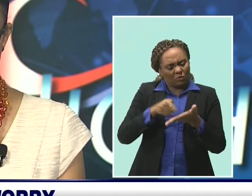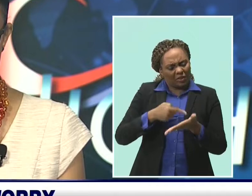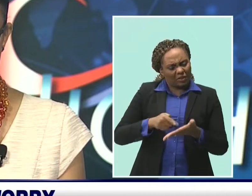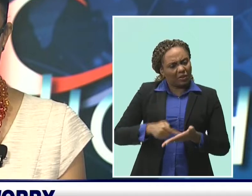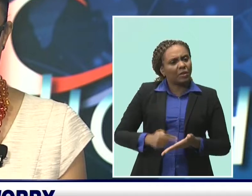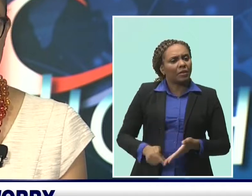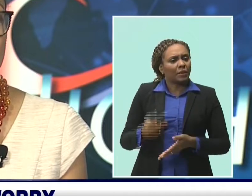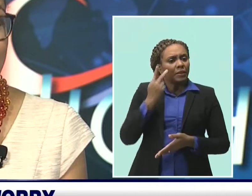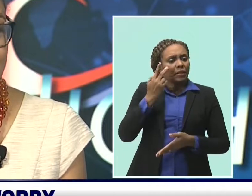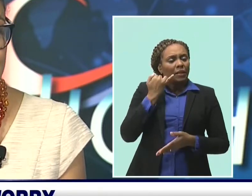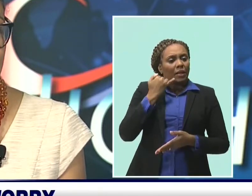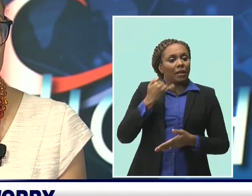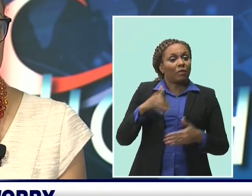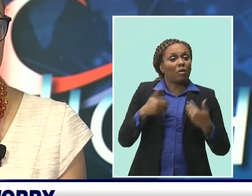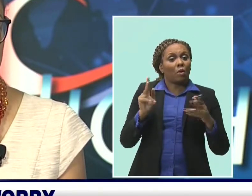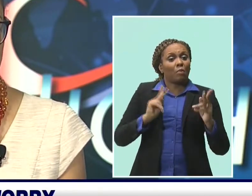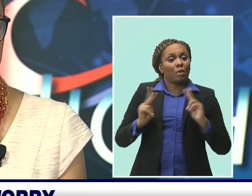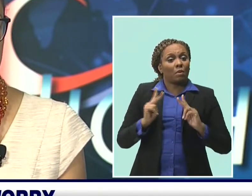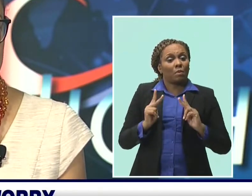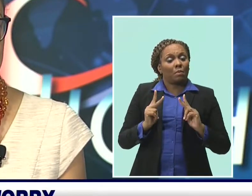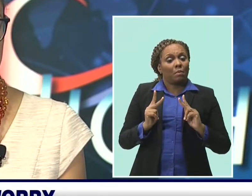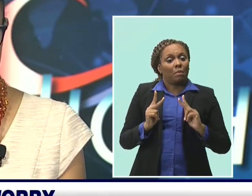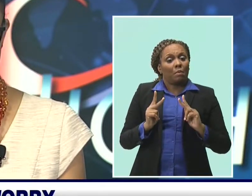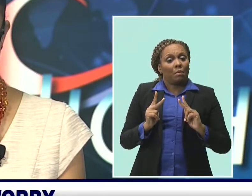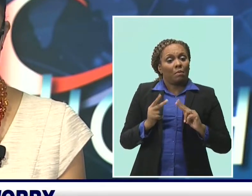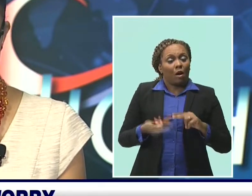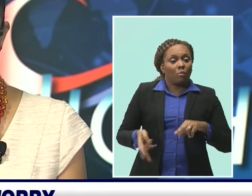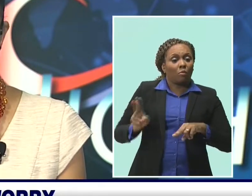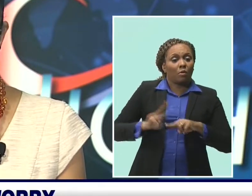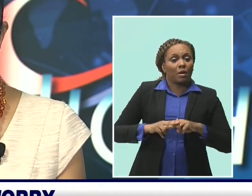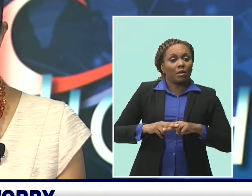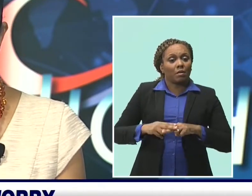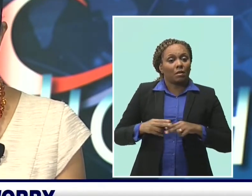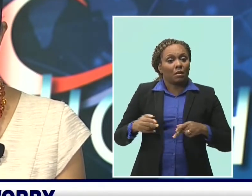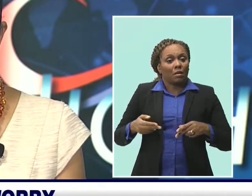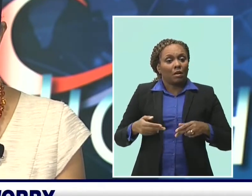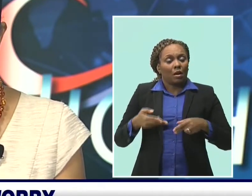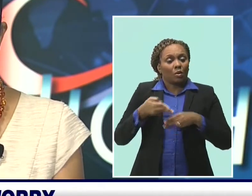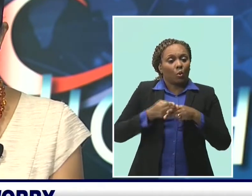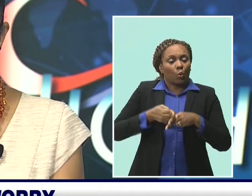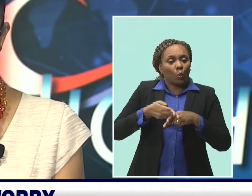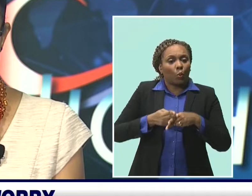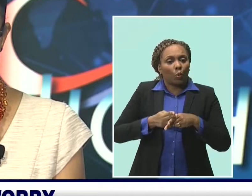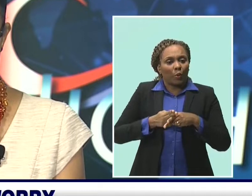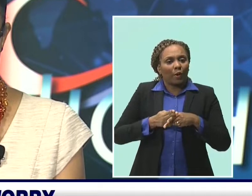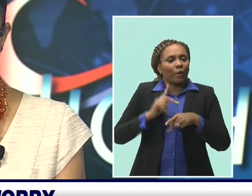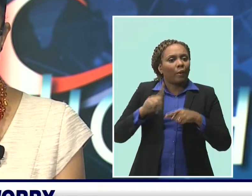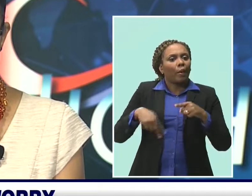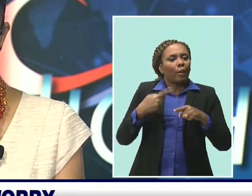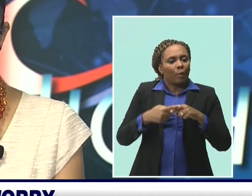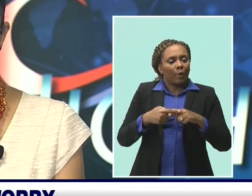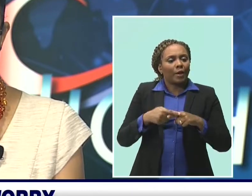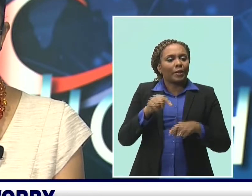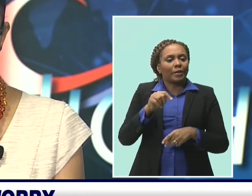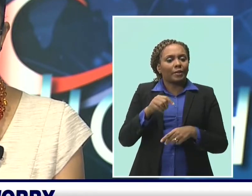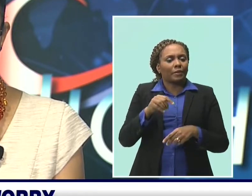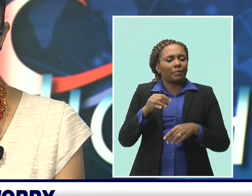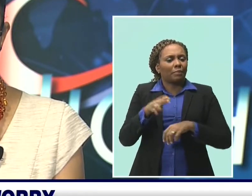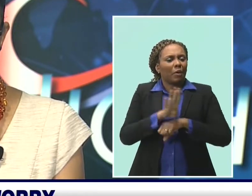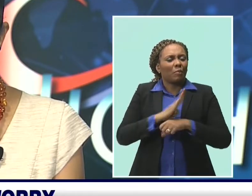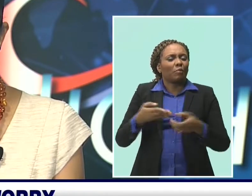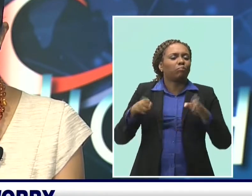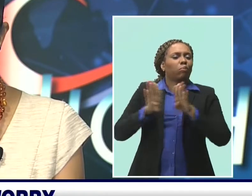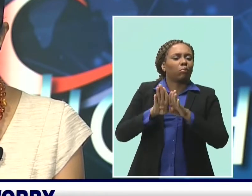in Barbados have gained weight during the COVID-19 pandemic. This was revealed by consultant pediatrician and lead policy champion